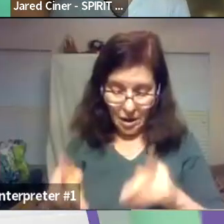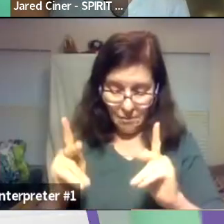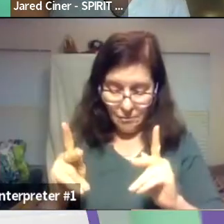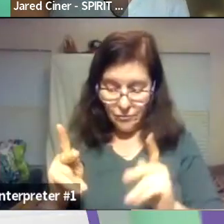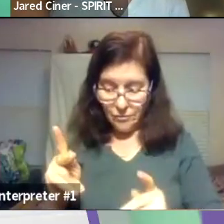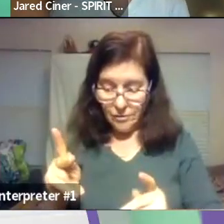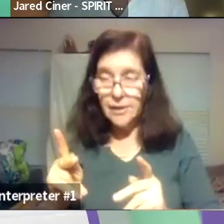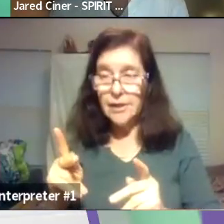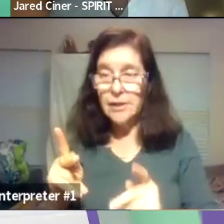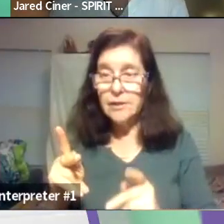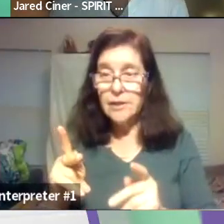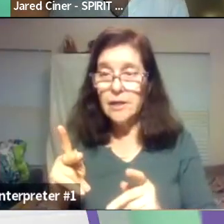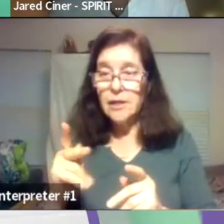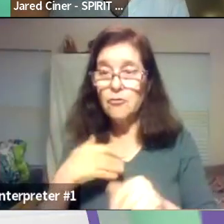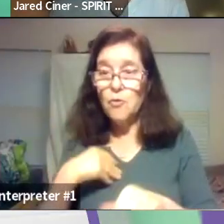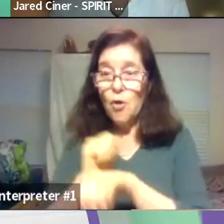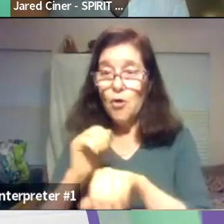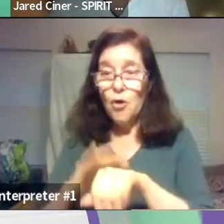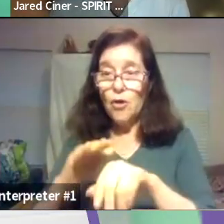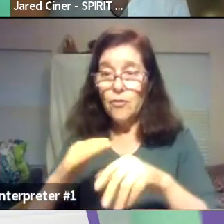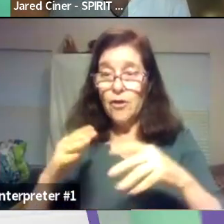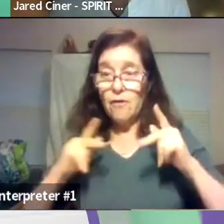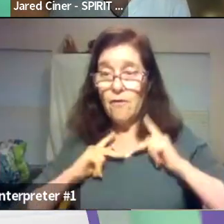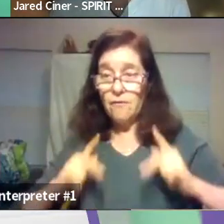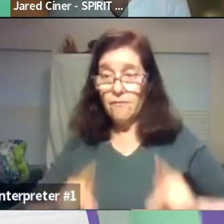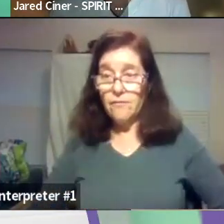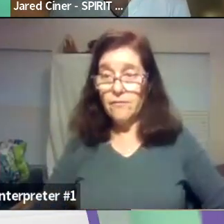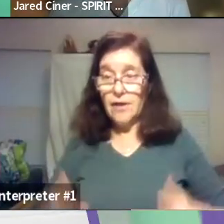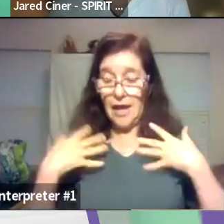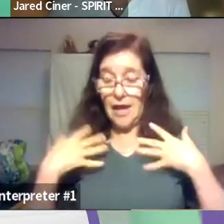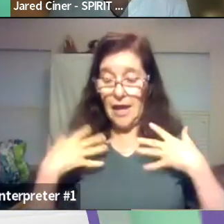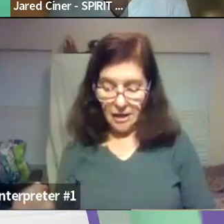their physical fitness and health.